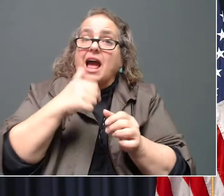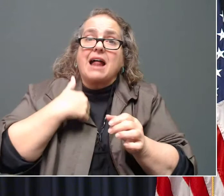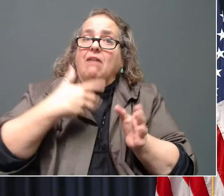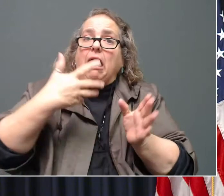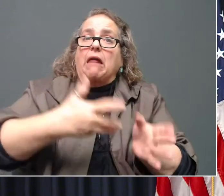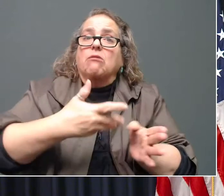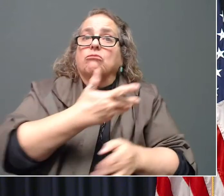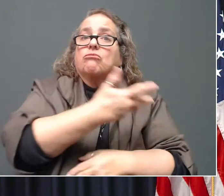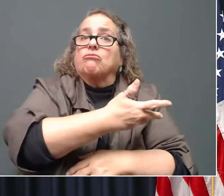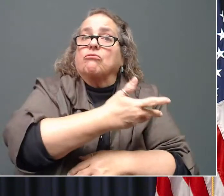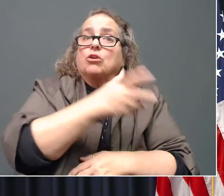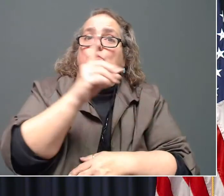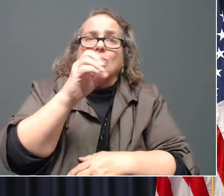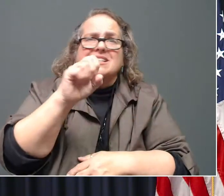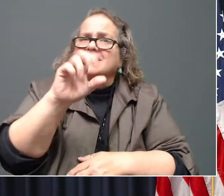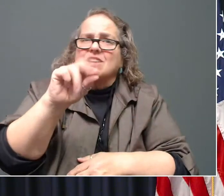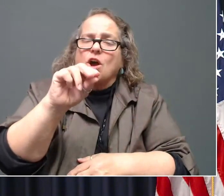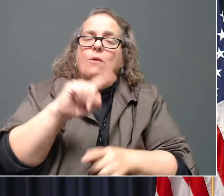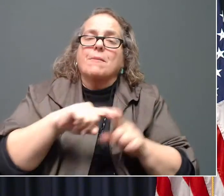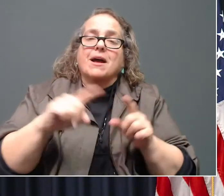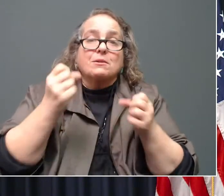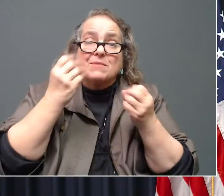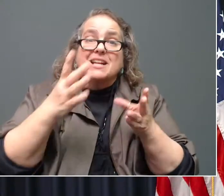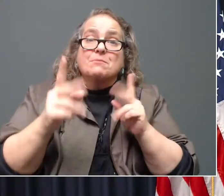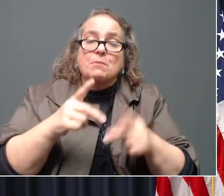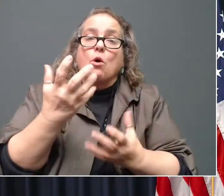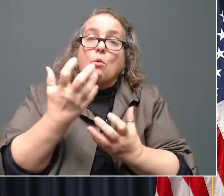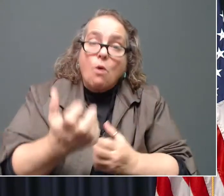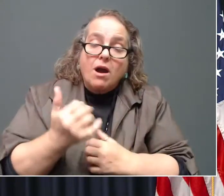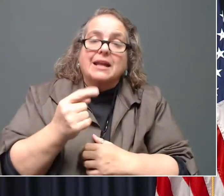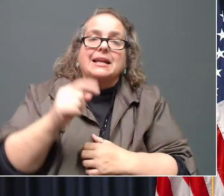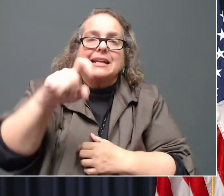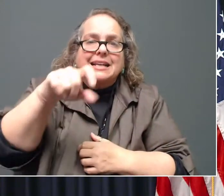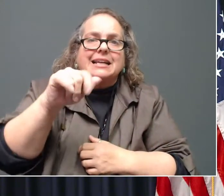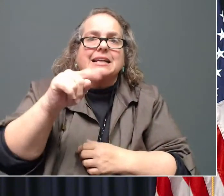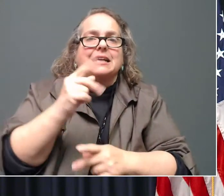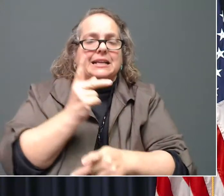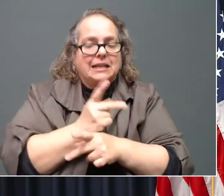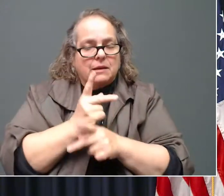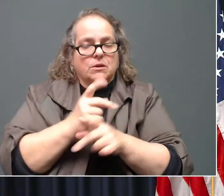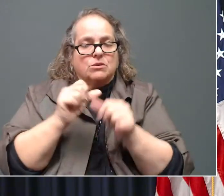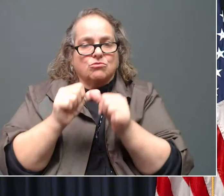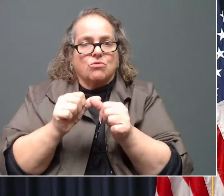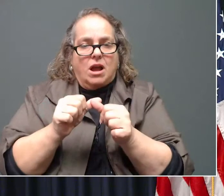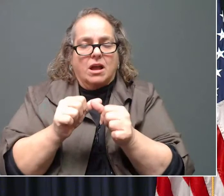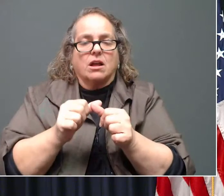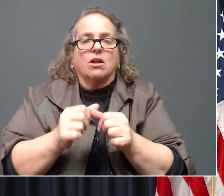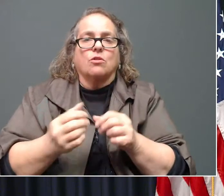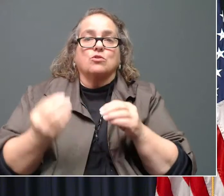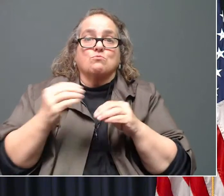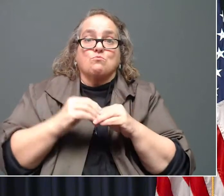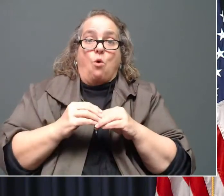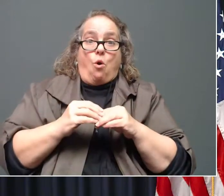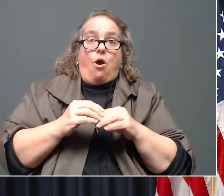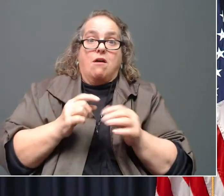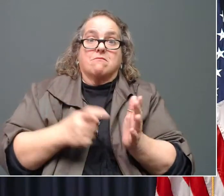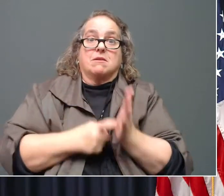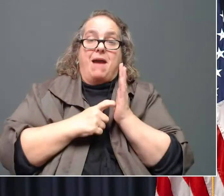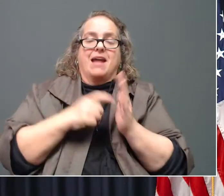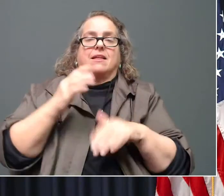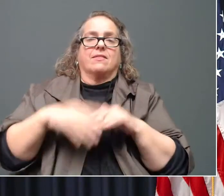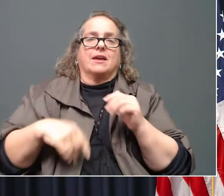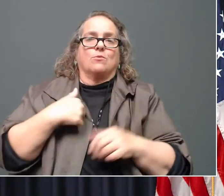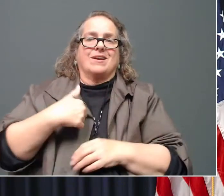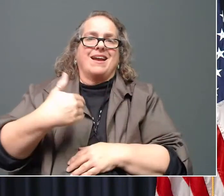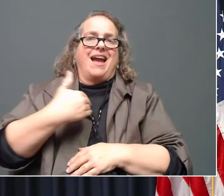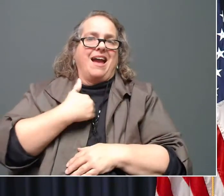want it and need it that there is more demand than supply. But we want to get you this vaccine. We will get it to you. We just